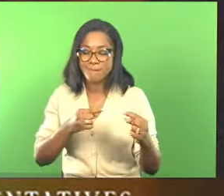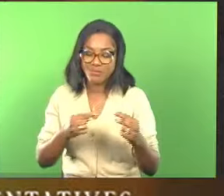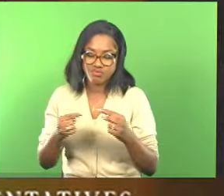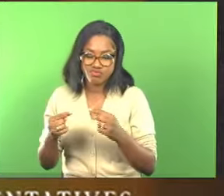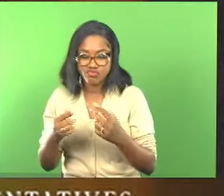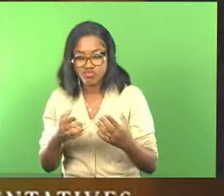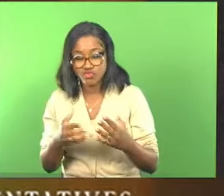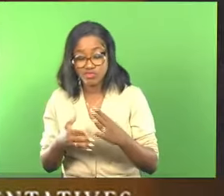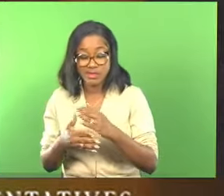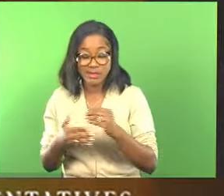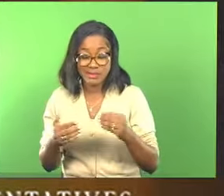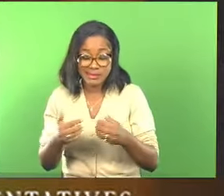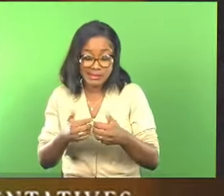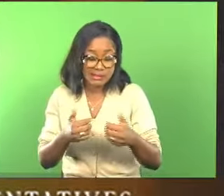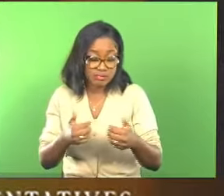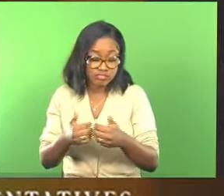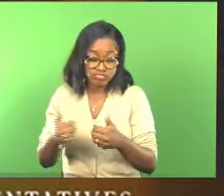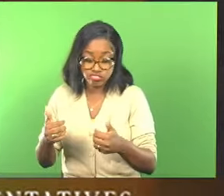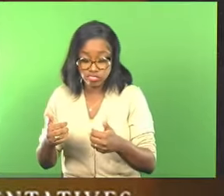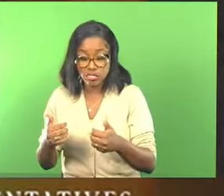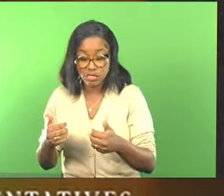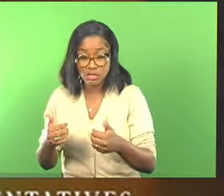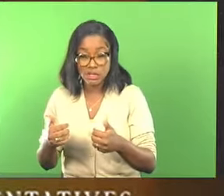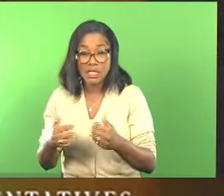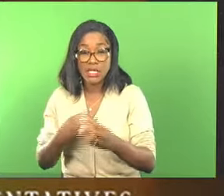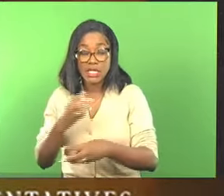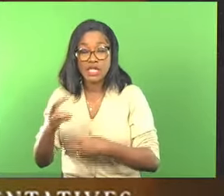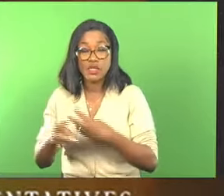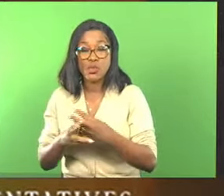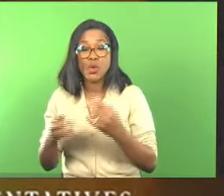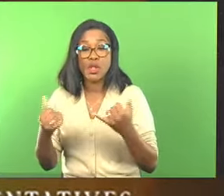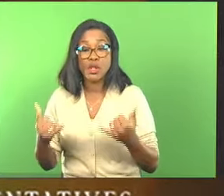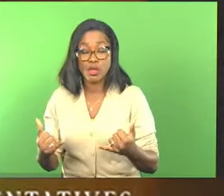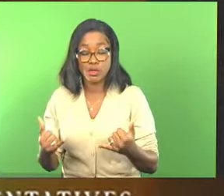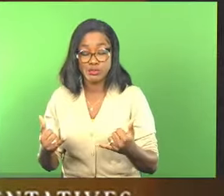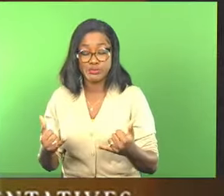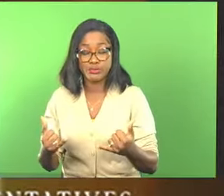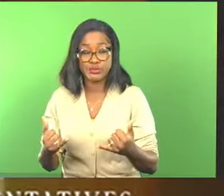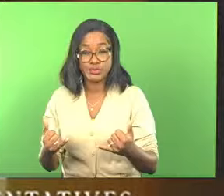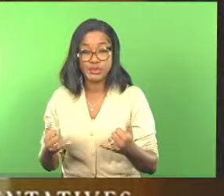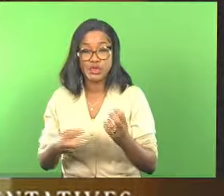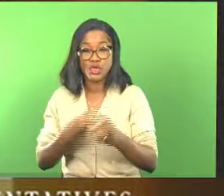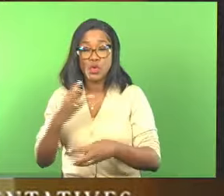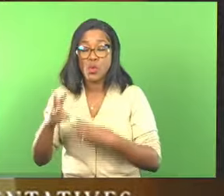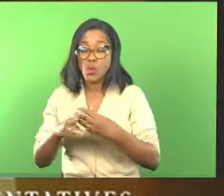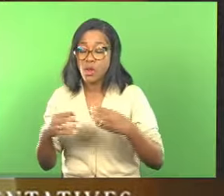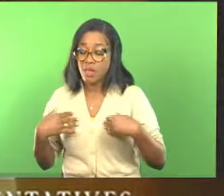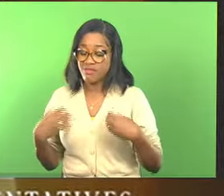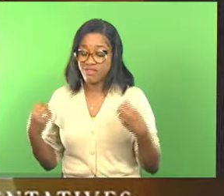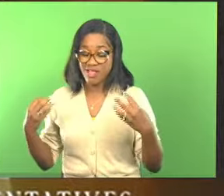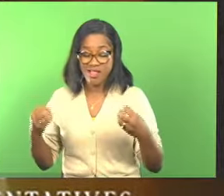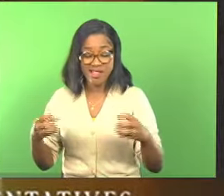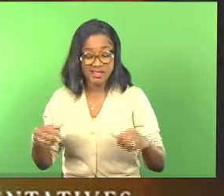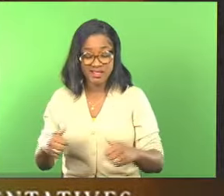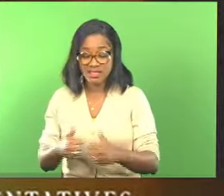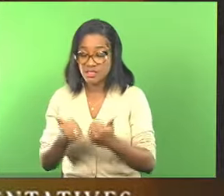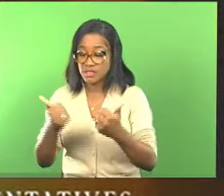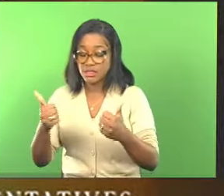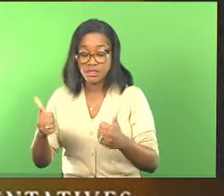and disparities. The world is faced with challenges of climate